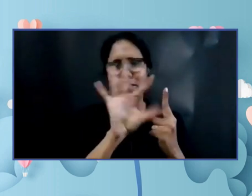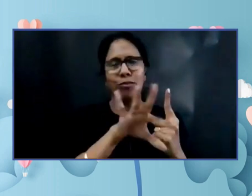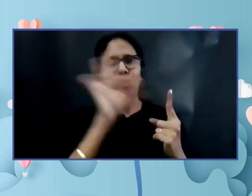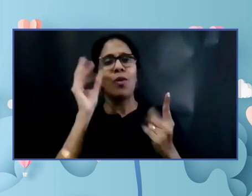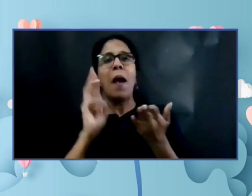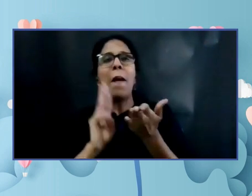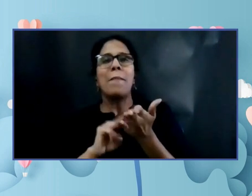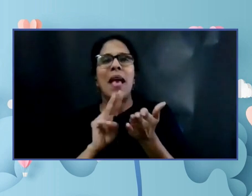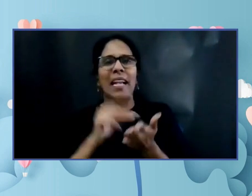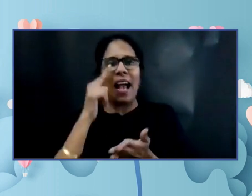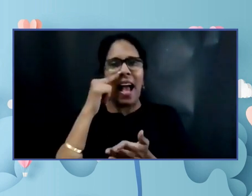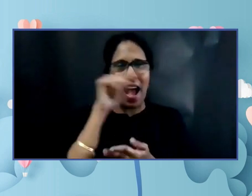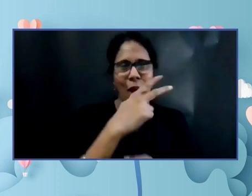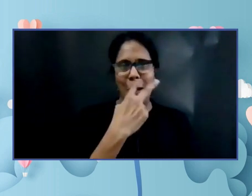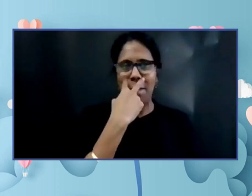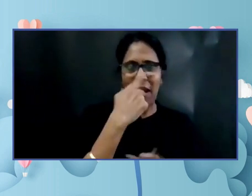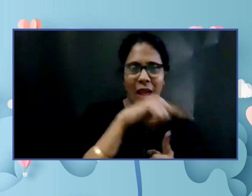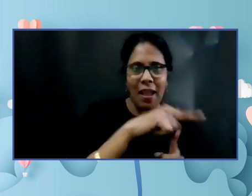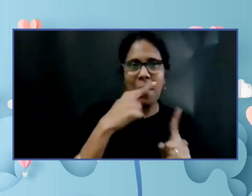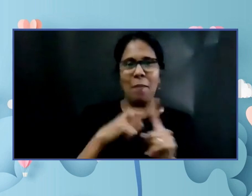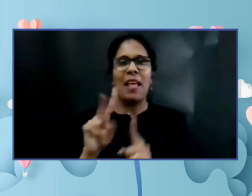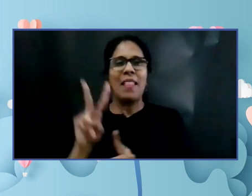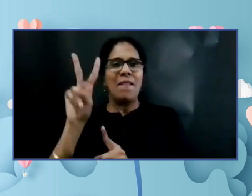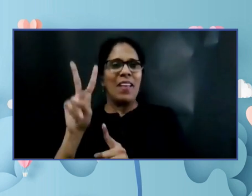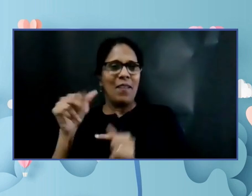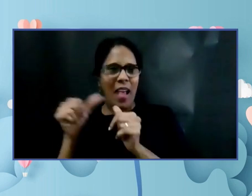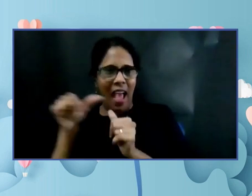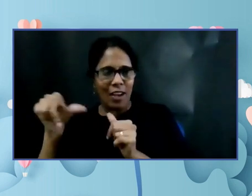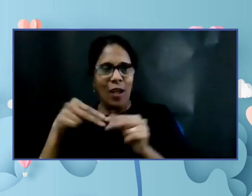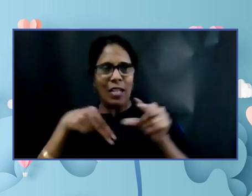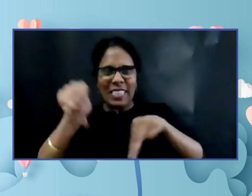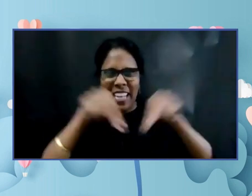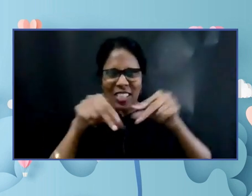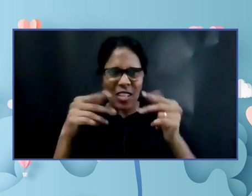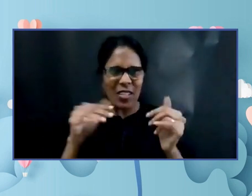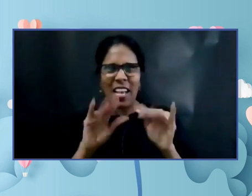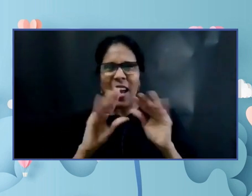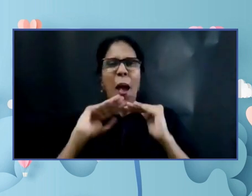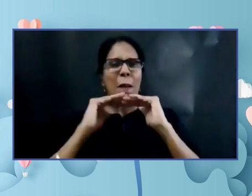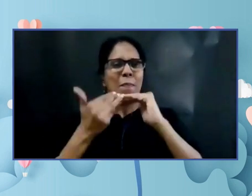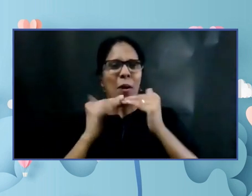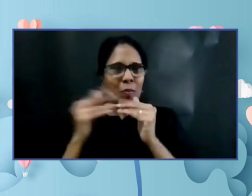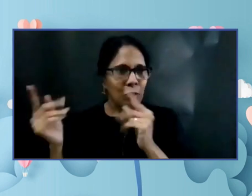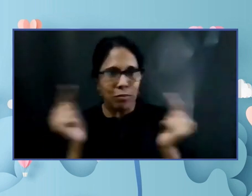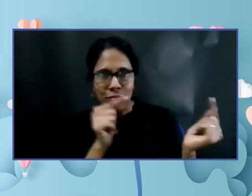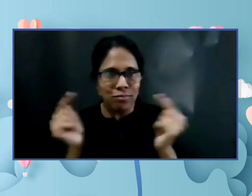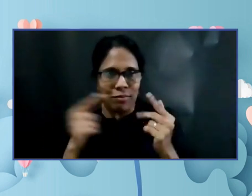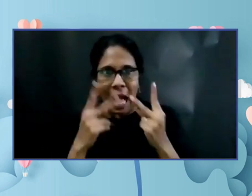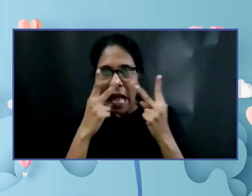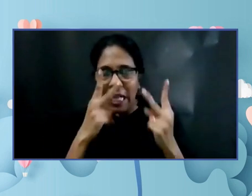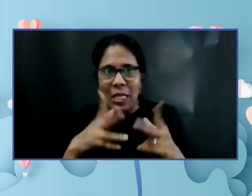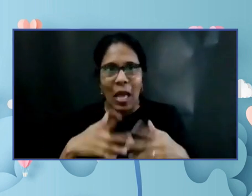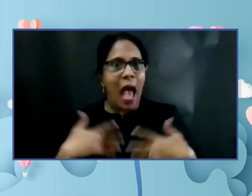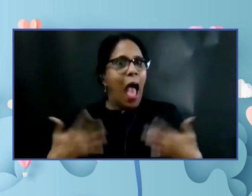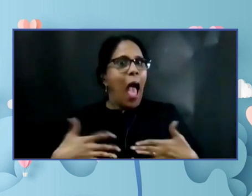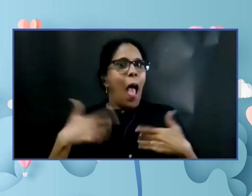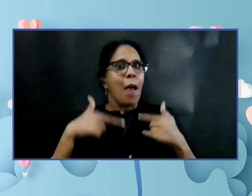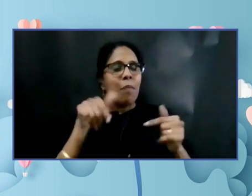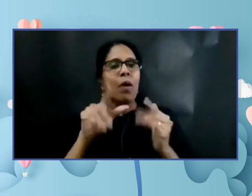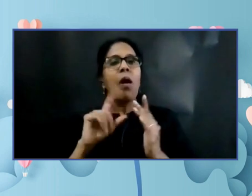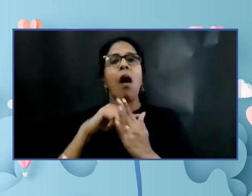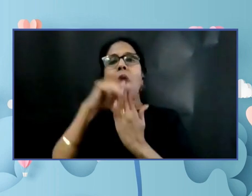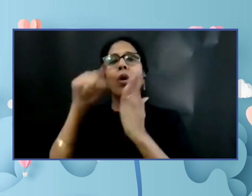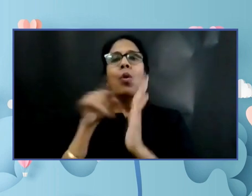money. It's such a delight to see the young playing with their role models in many ways and